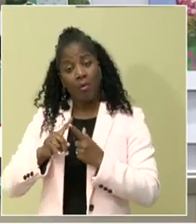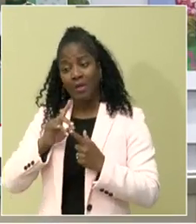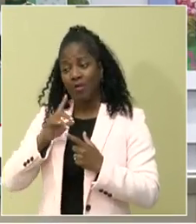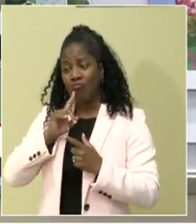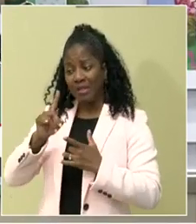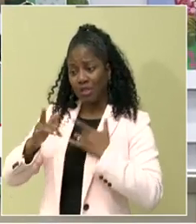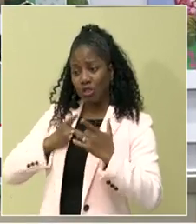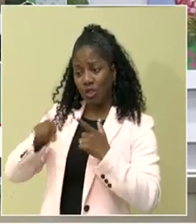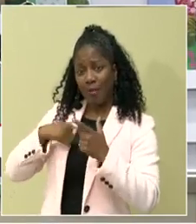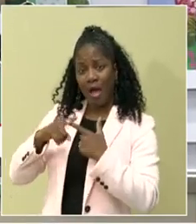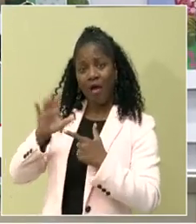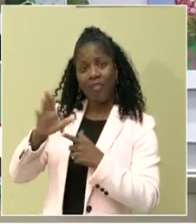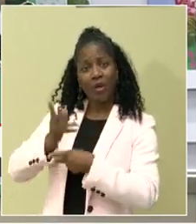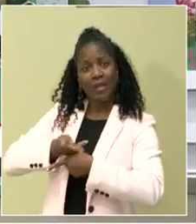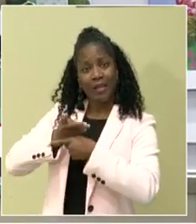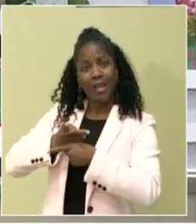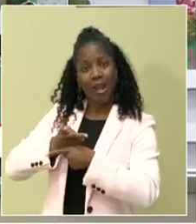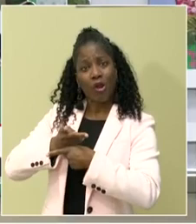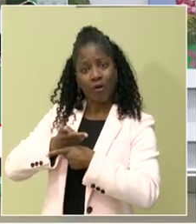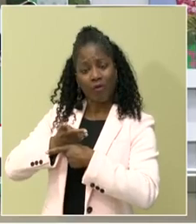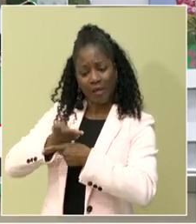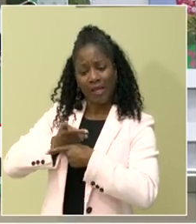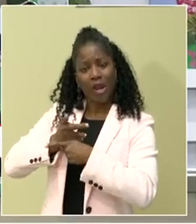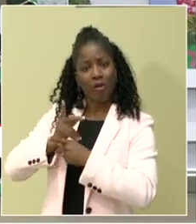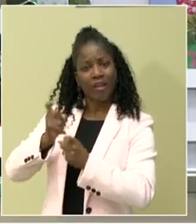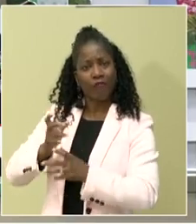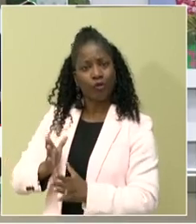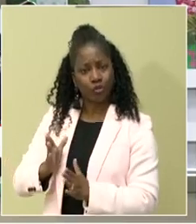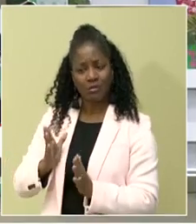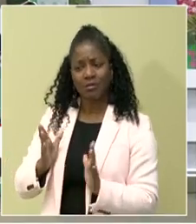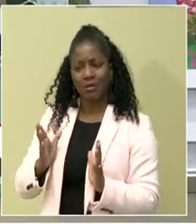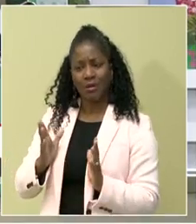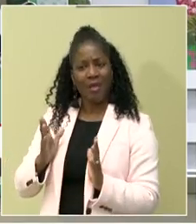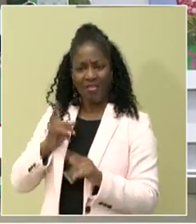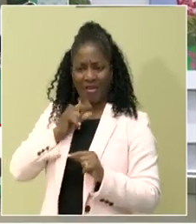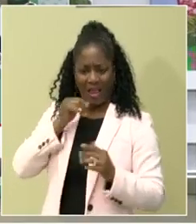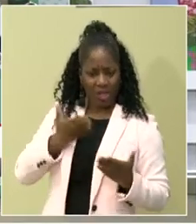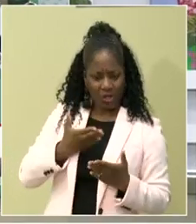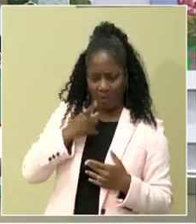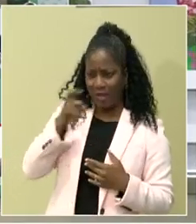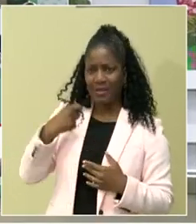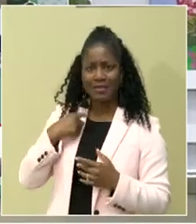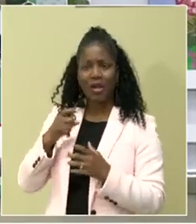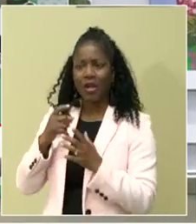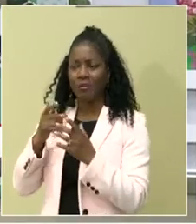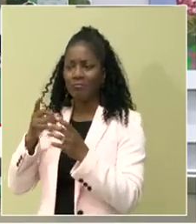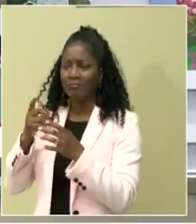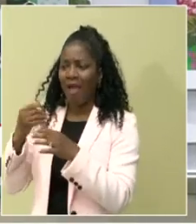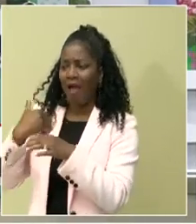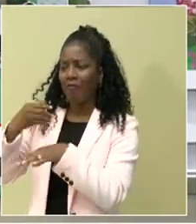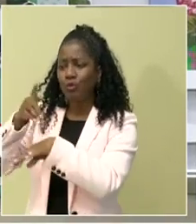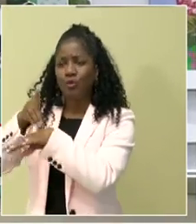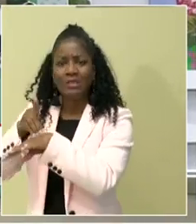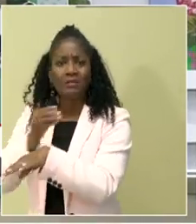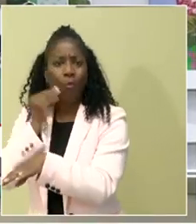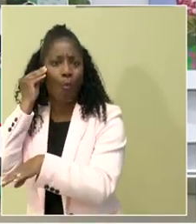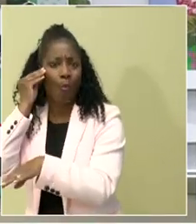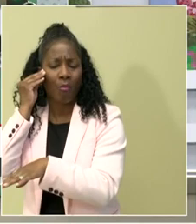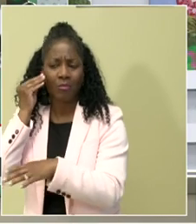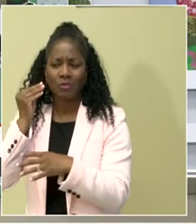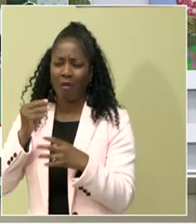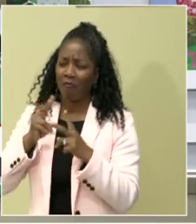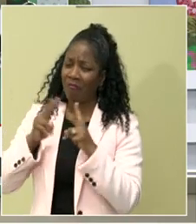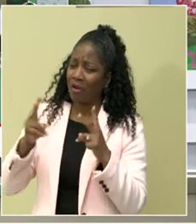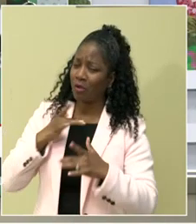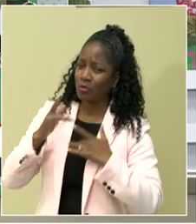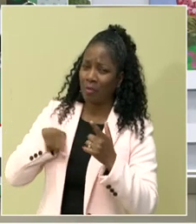caregivers. They're not here because they have duties at home. And I'm very, very concerned about how we support them